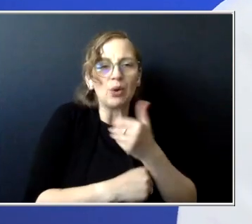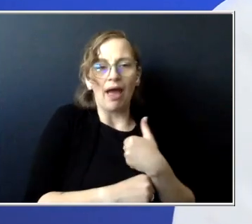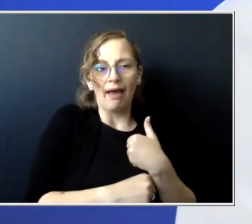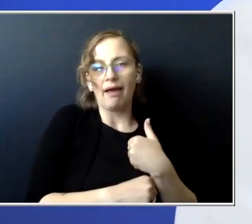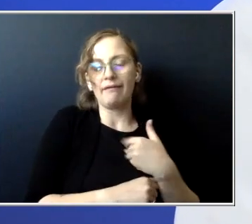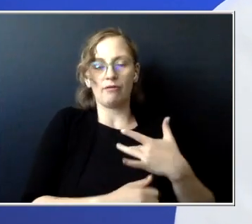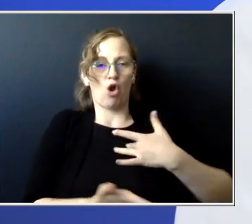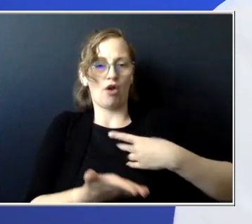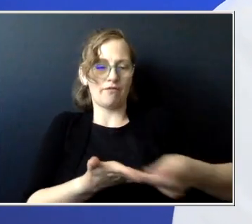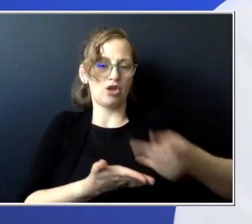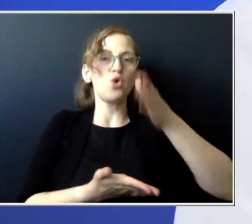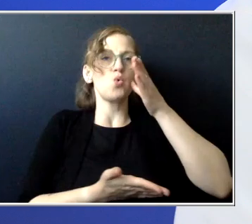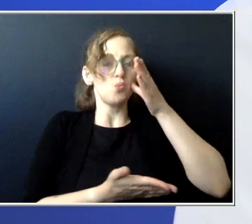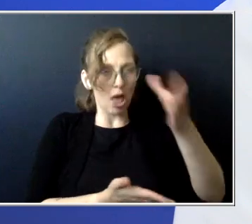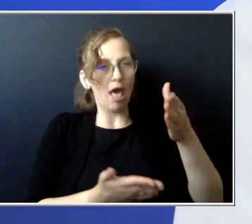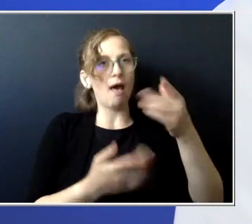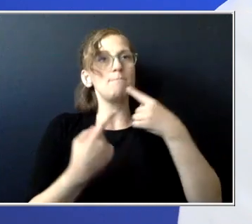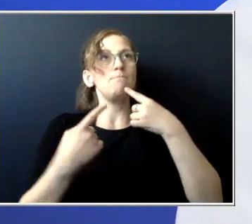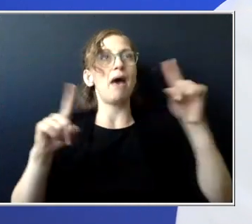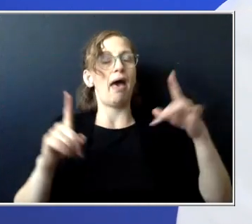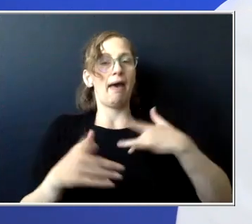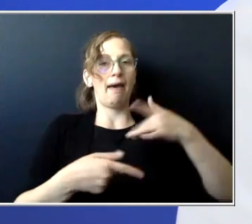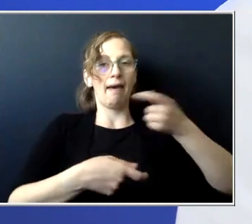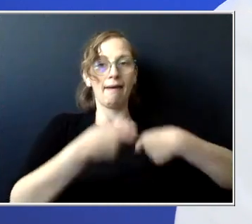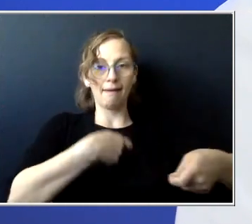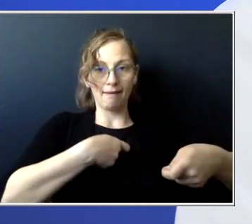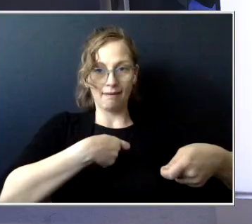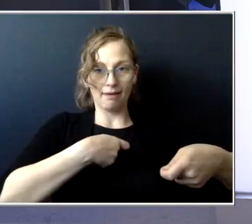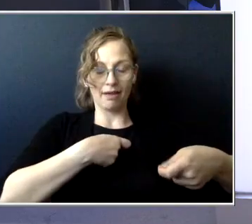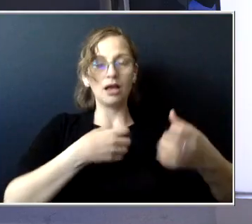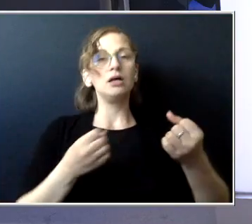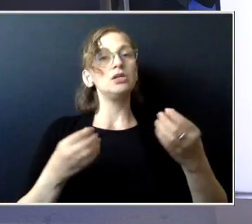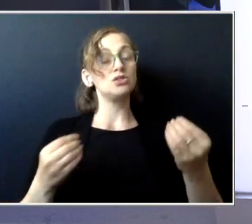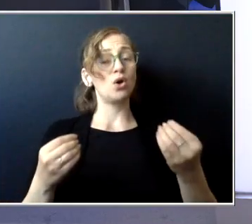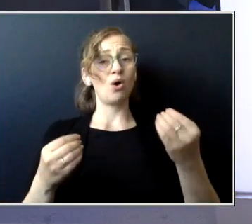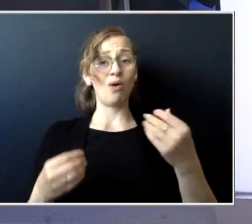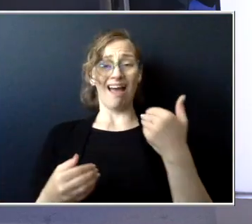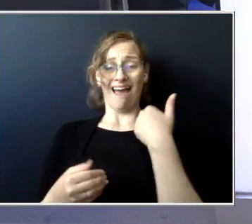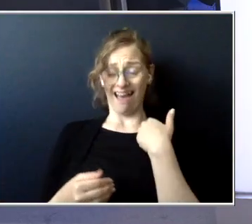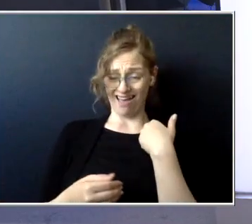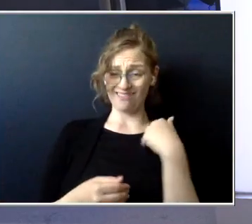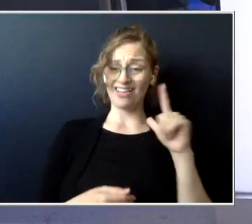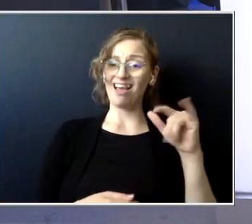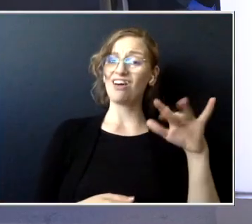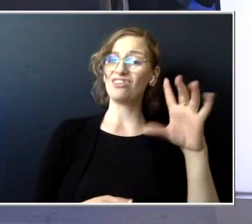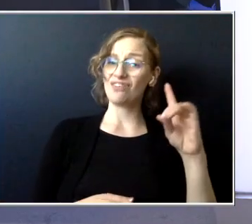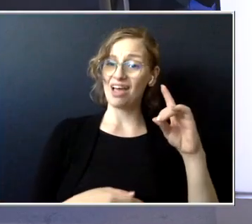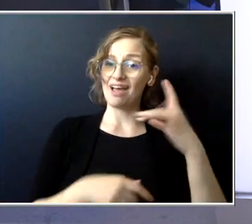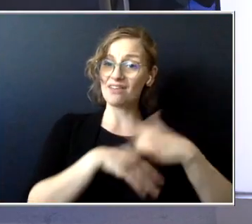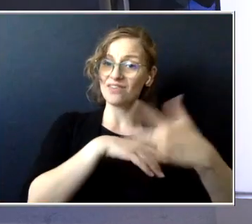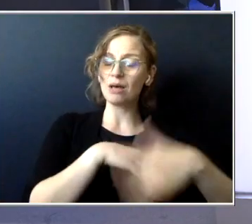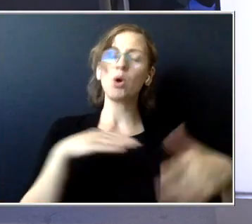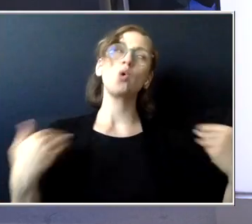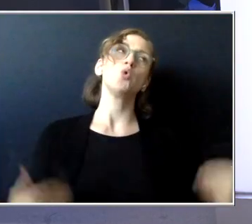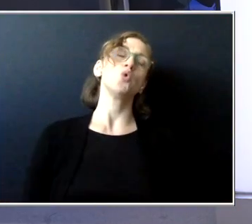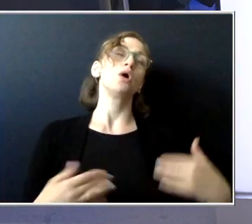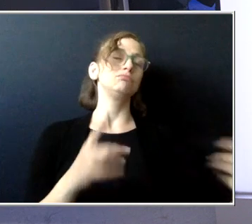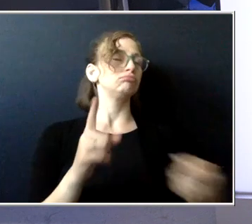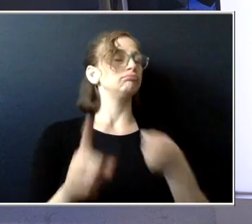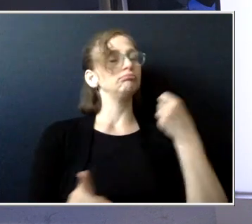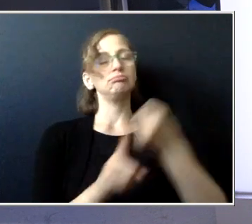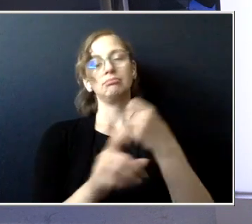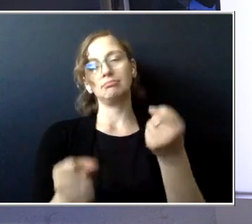a paradigm shift in what we're able to offer in terms of patient care. Yeah, it's truly incredible. It's been life-changing